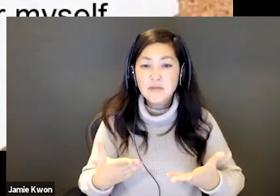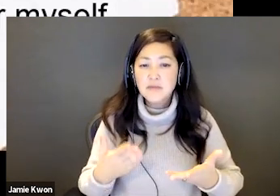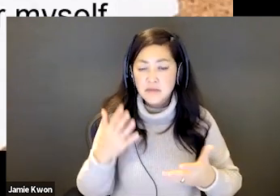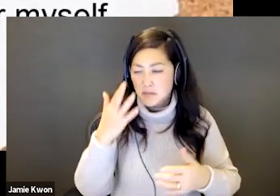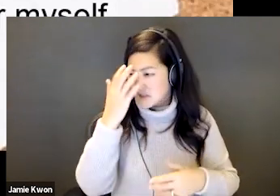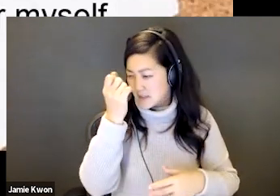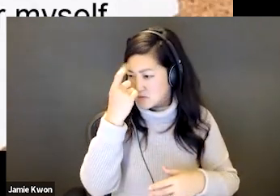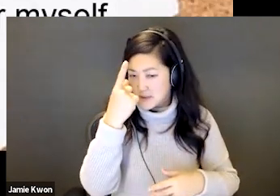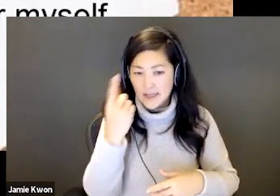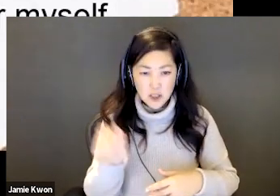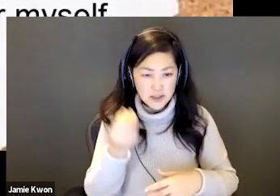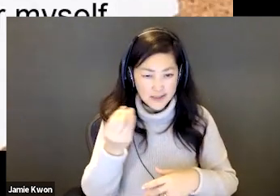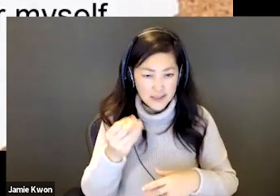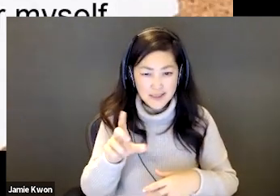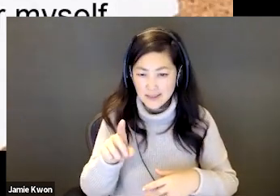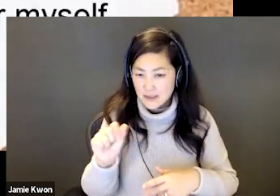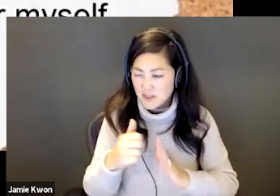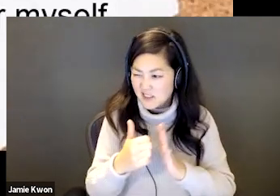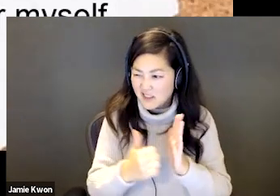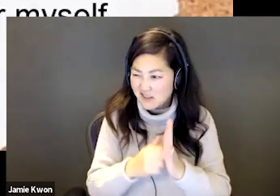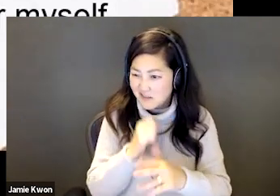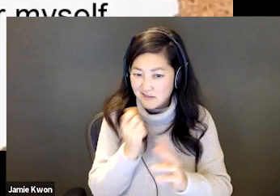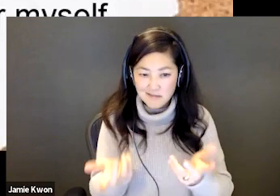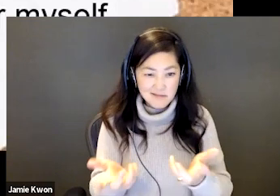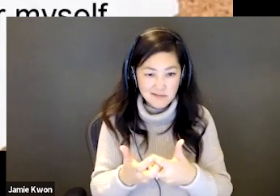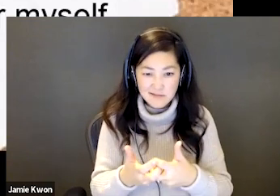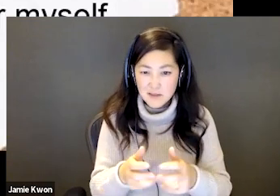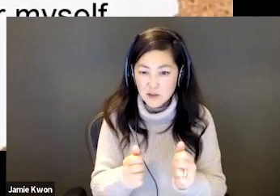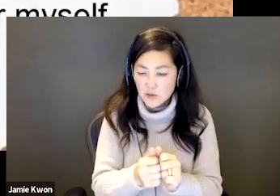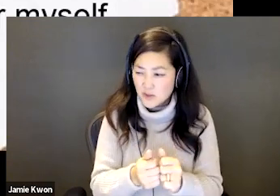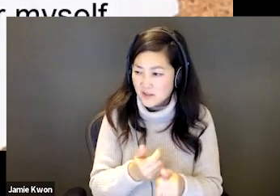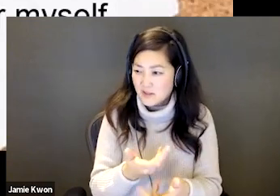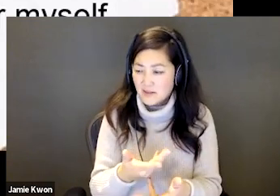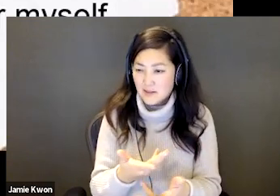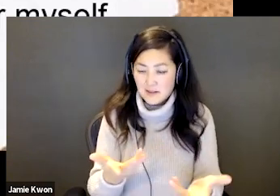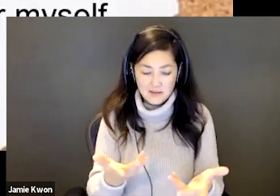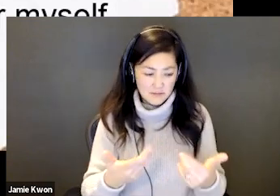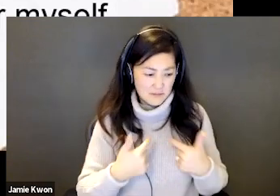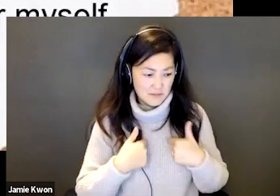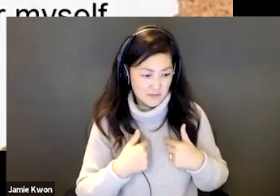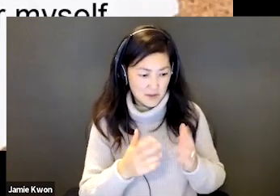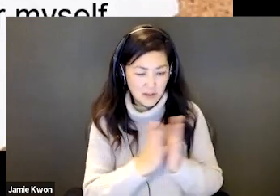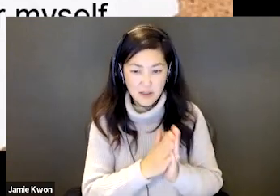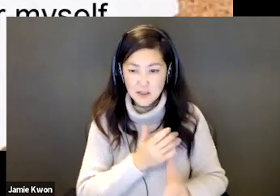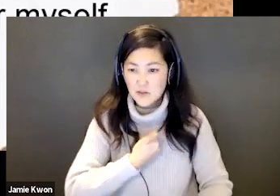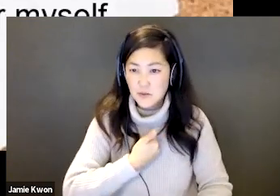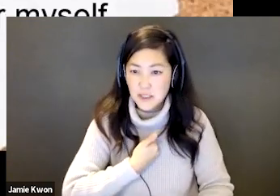with Disabilities Act did not equate to knowing what accommodations to request for myself.